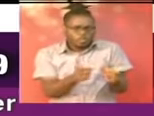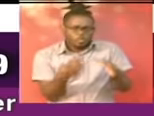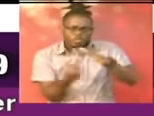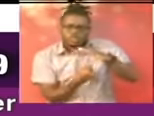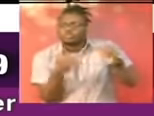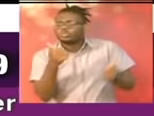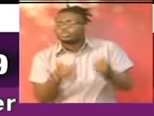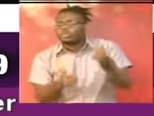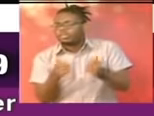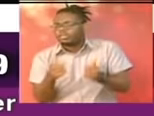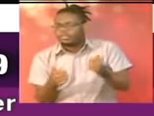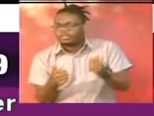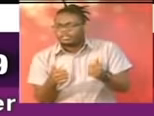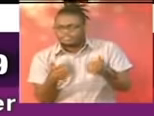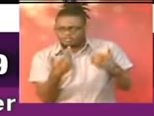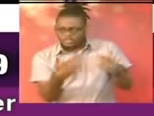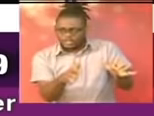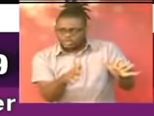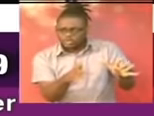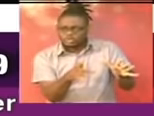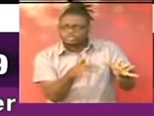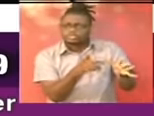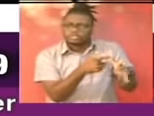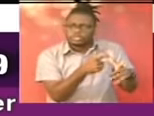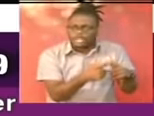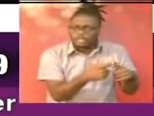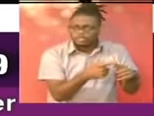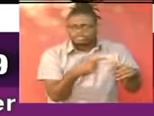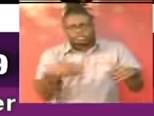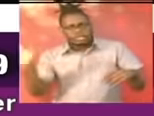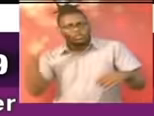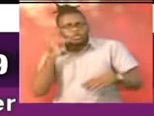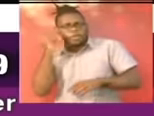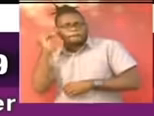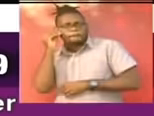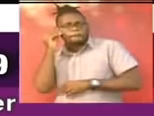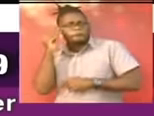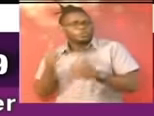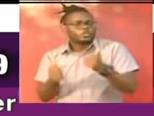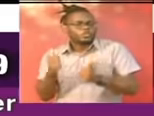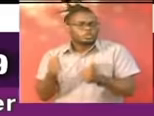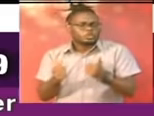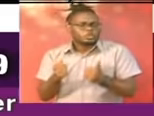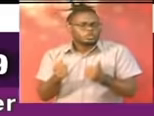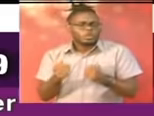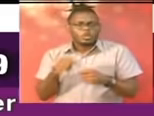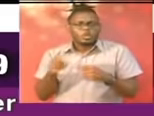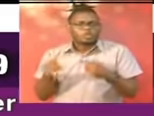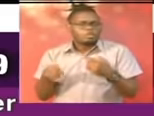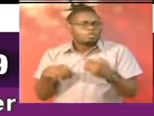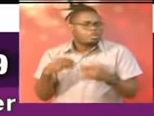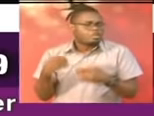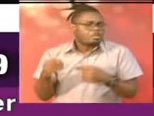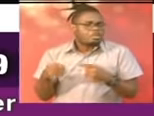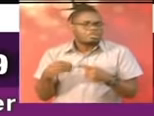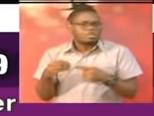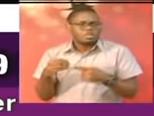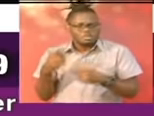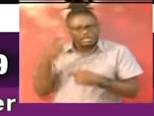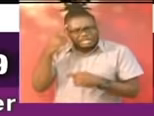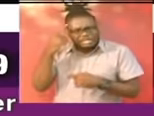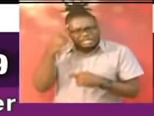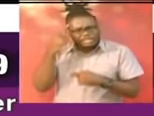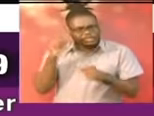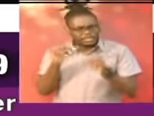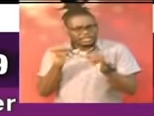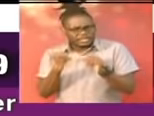considering 7-day state supervised quarantine and then 7-day home quarantine for fully vaccinated